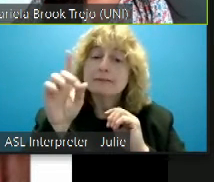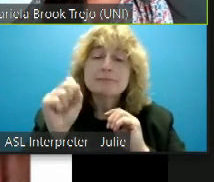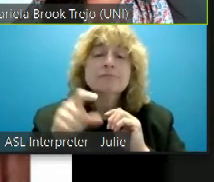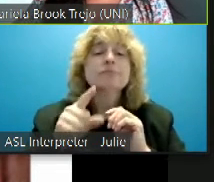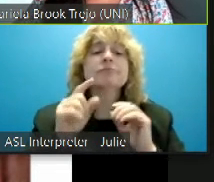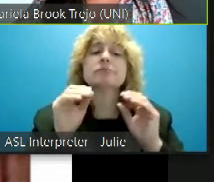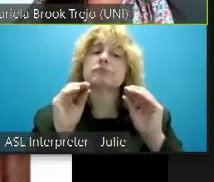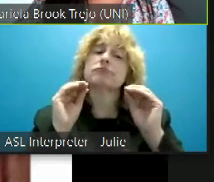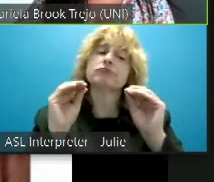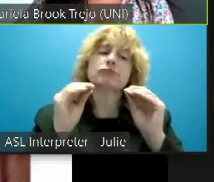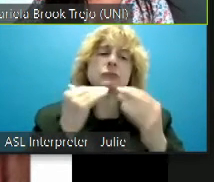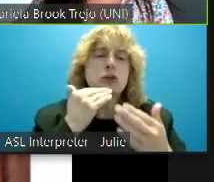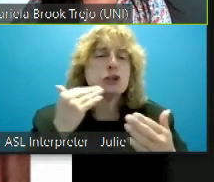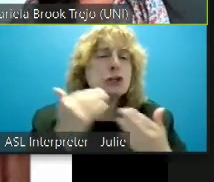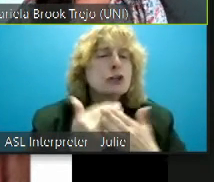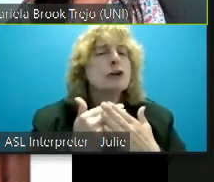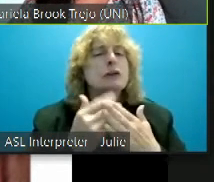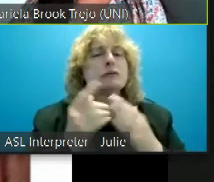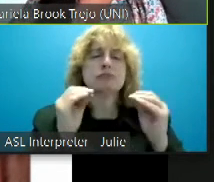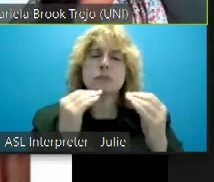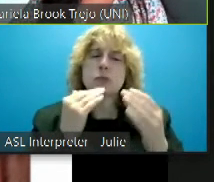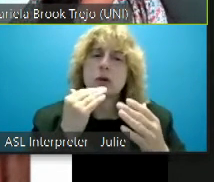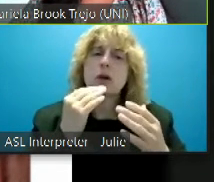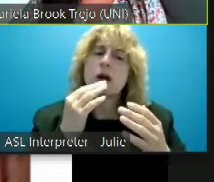students. So shout out to Ms. Golds.